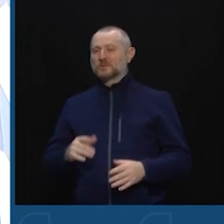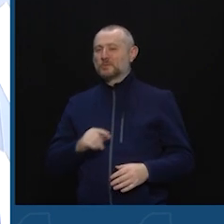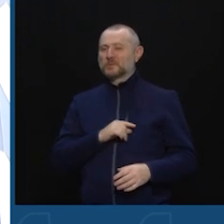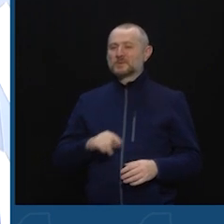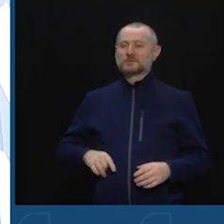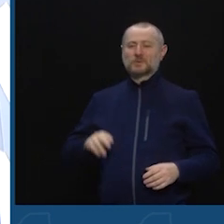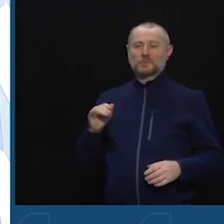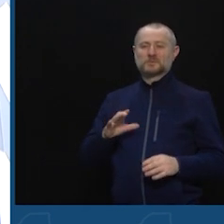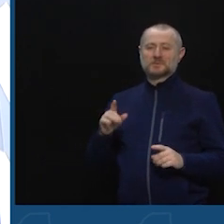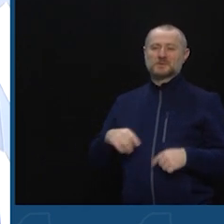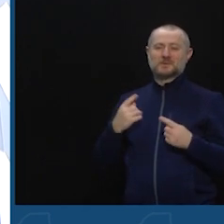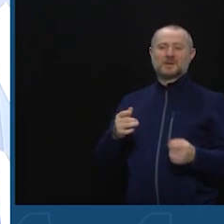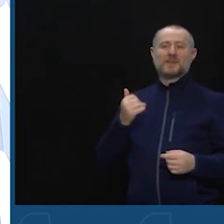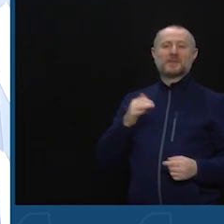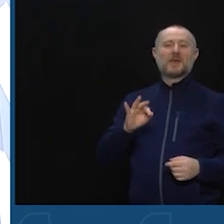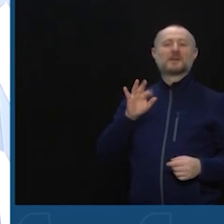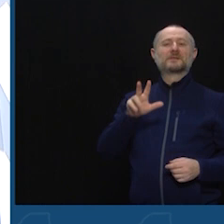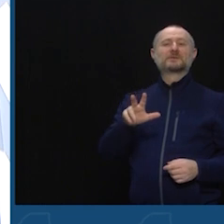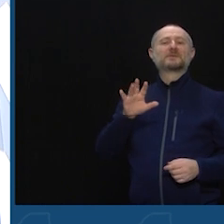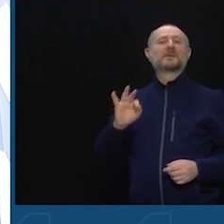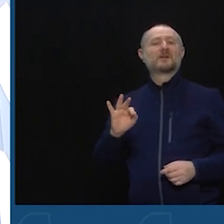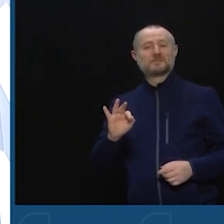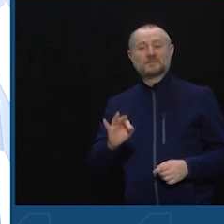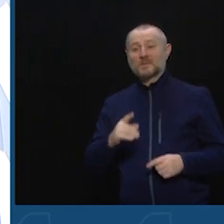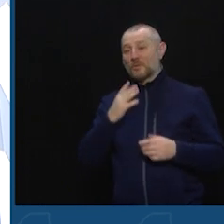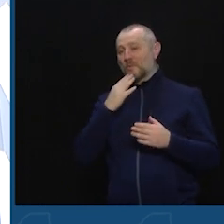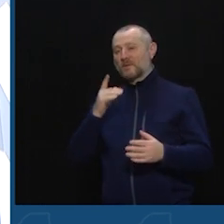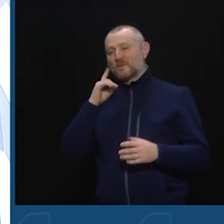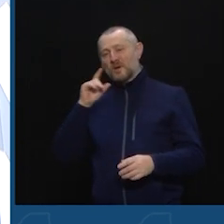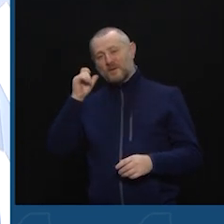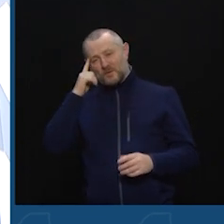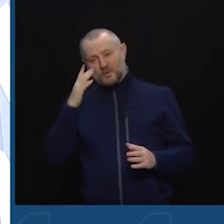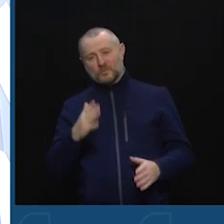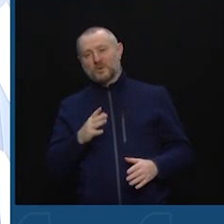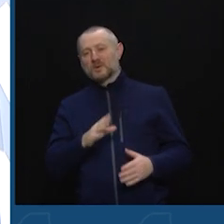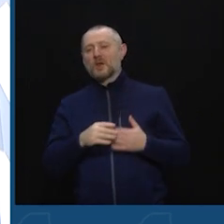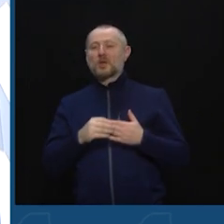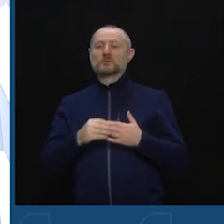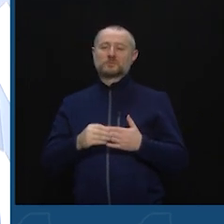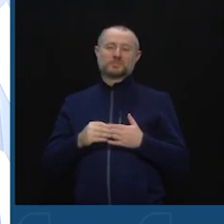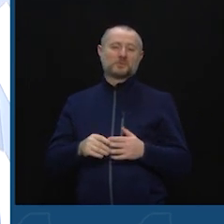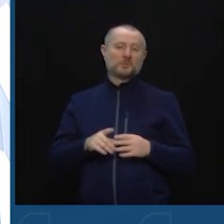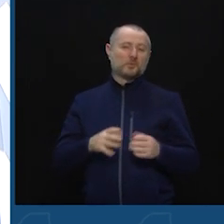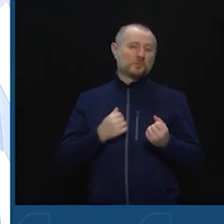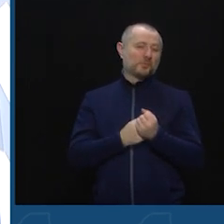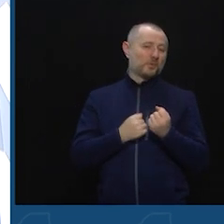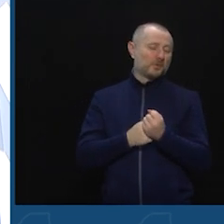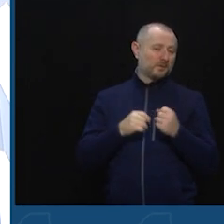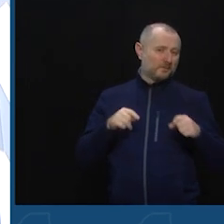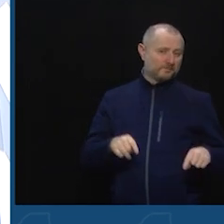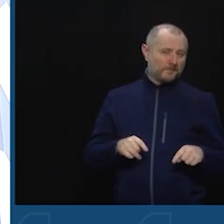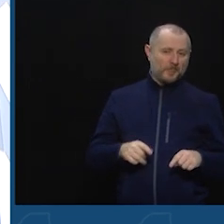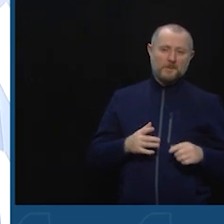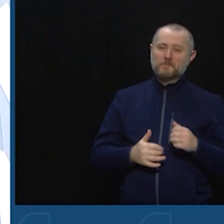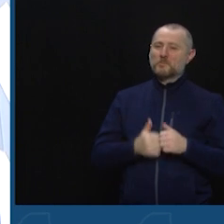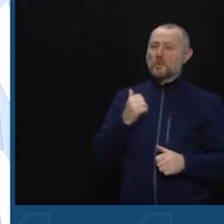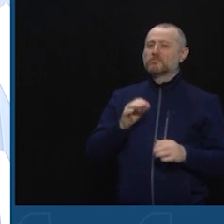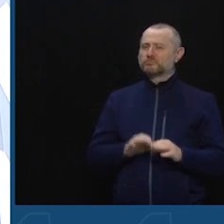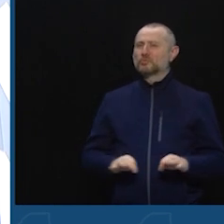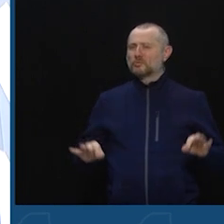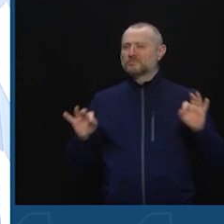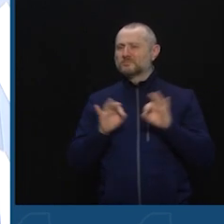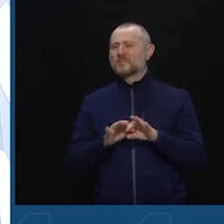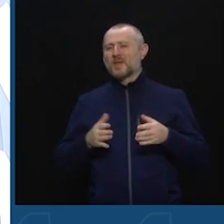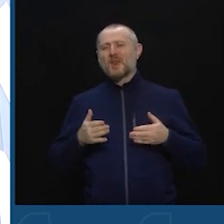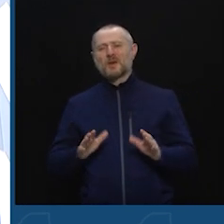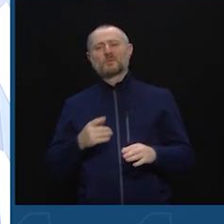1939. I want to thank Governor Hochul for your leadership, support, and most importantly for making LaGuardia your